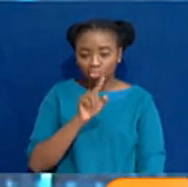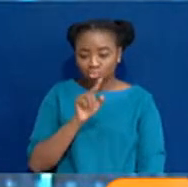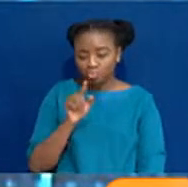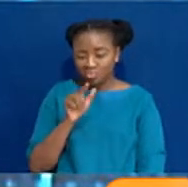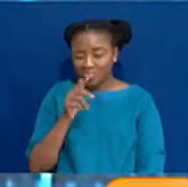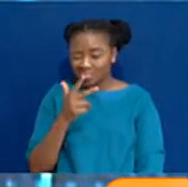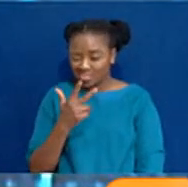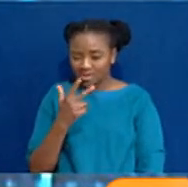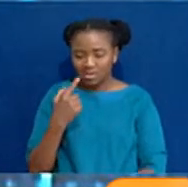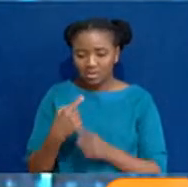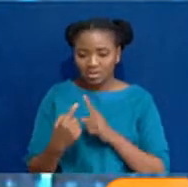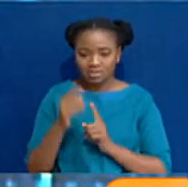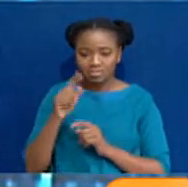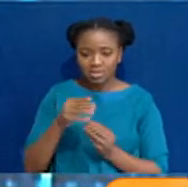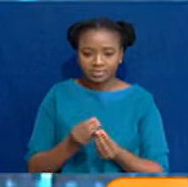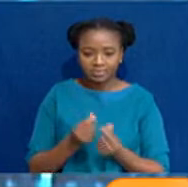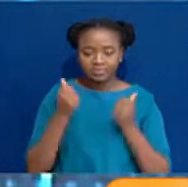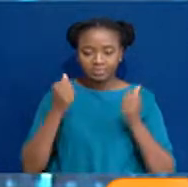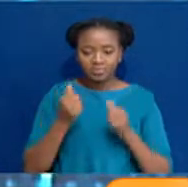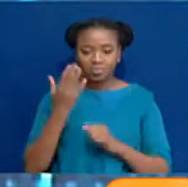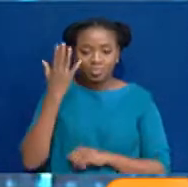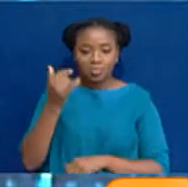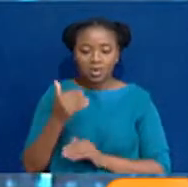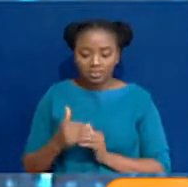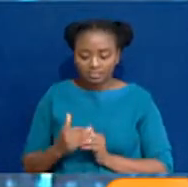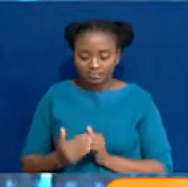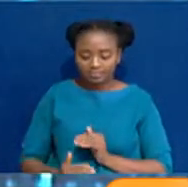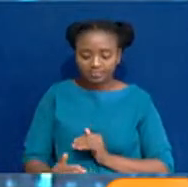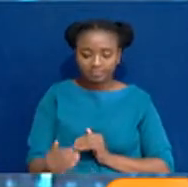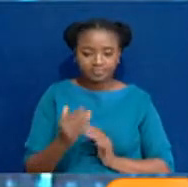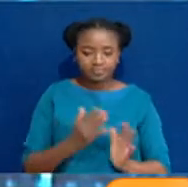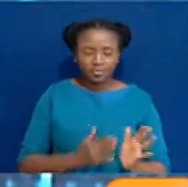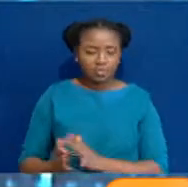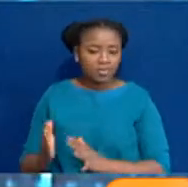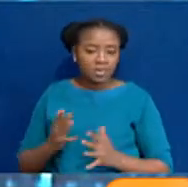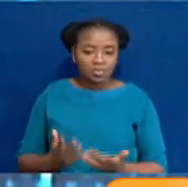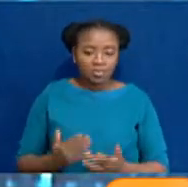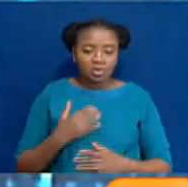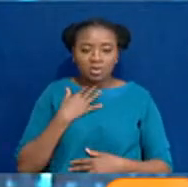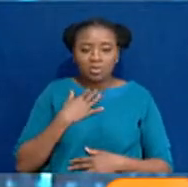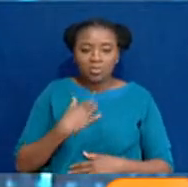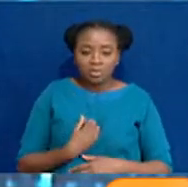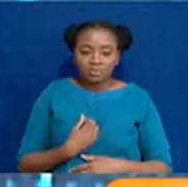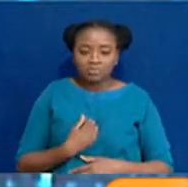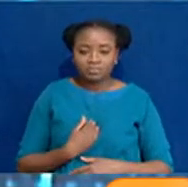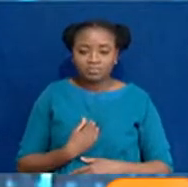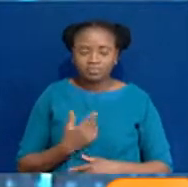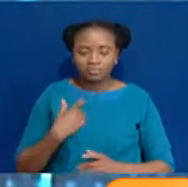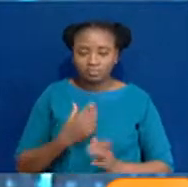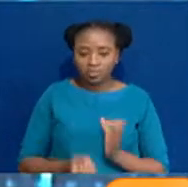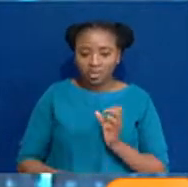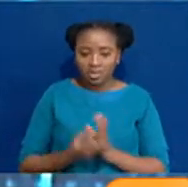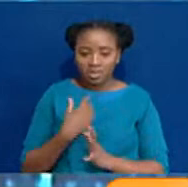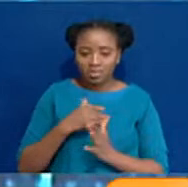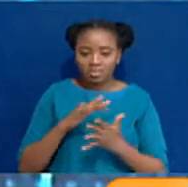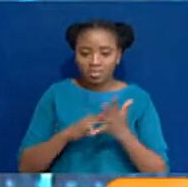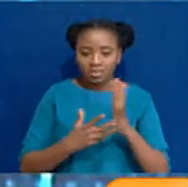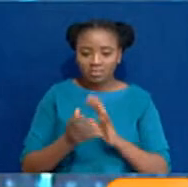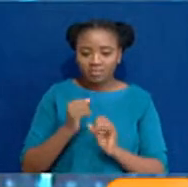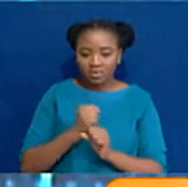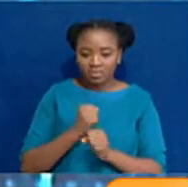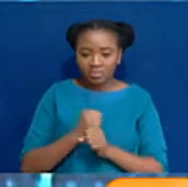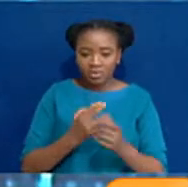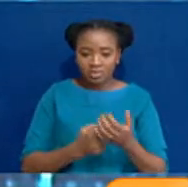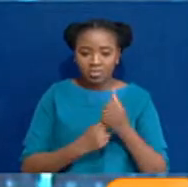we should. Because what we are doing now moving forward is to ensure that we come up with a framework of partnership with